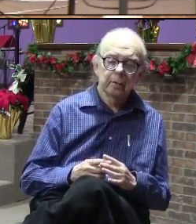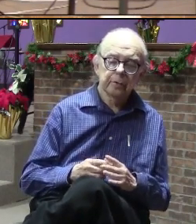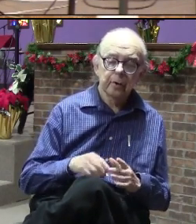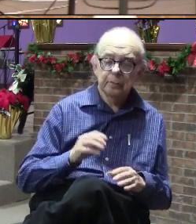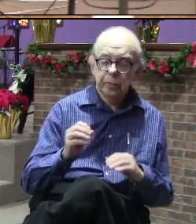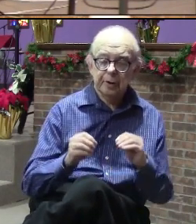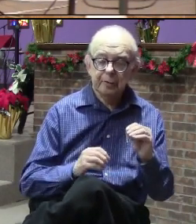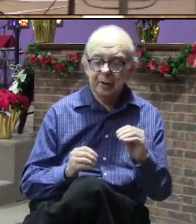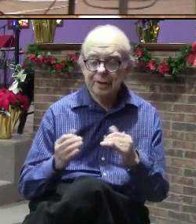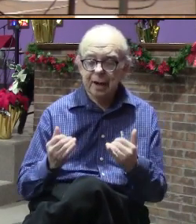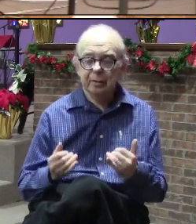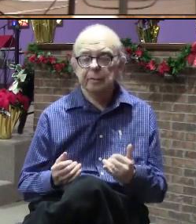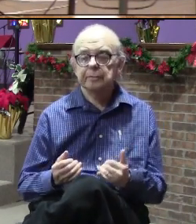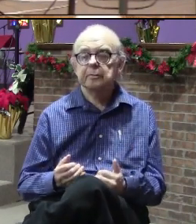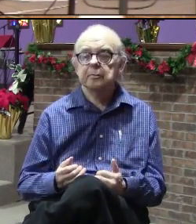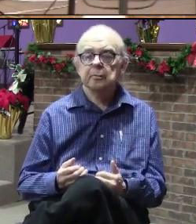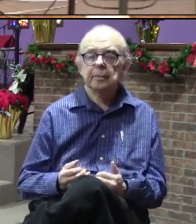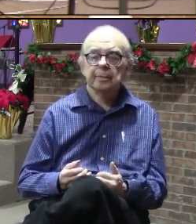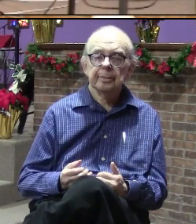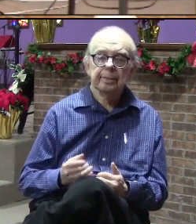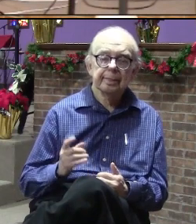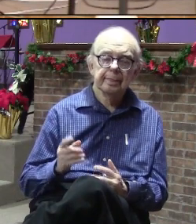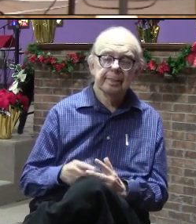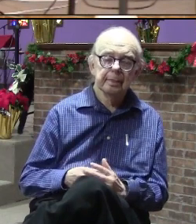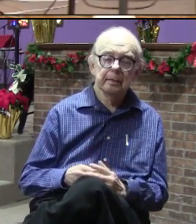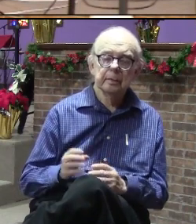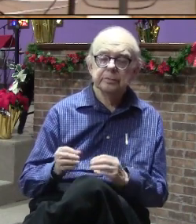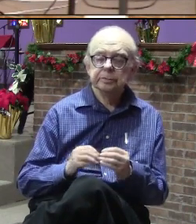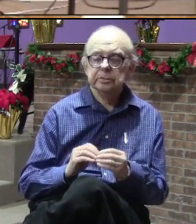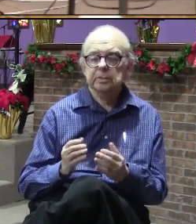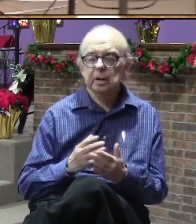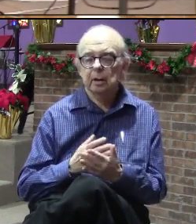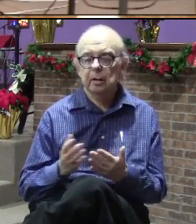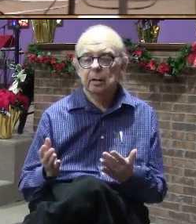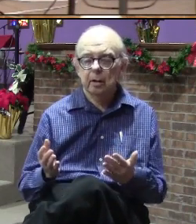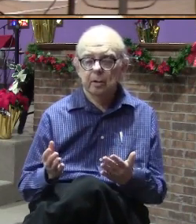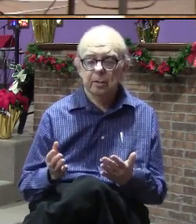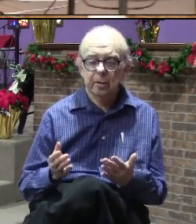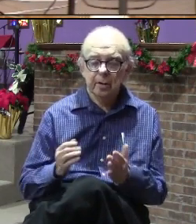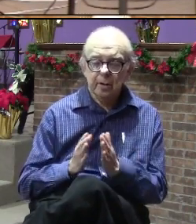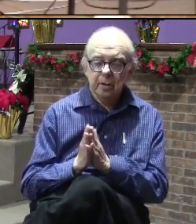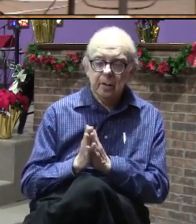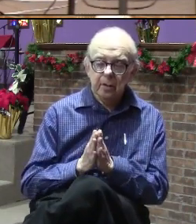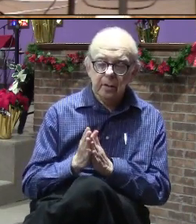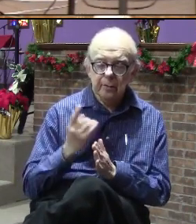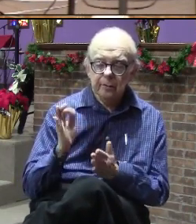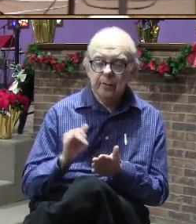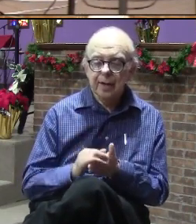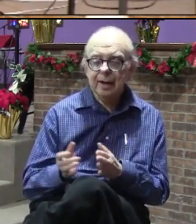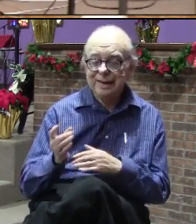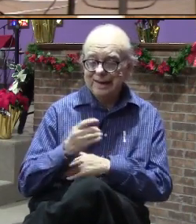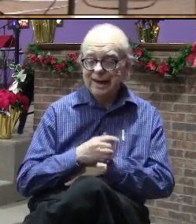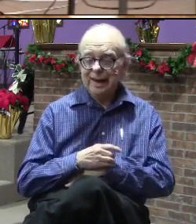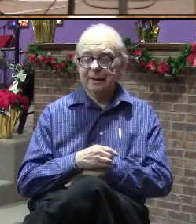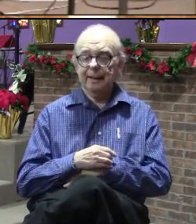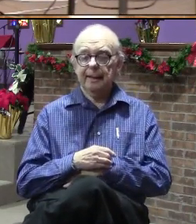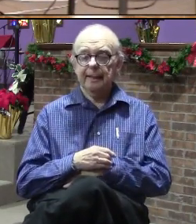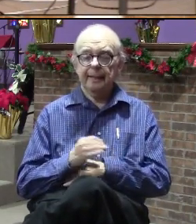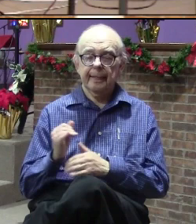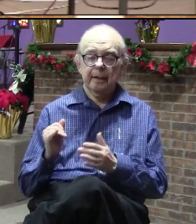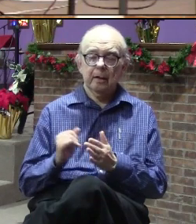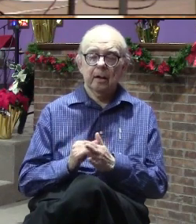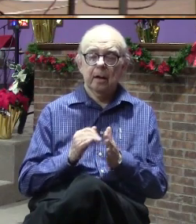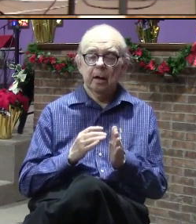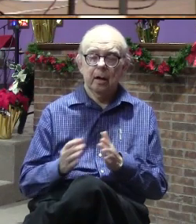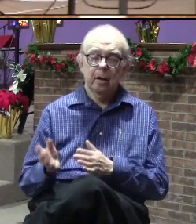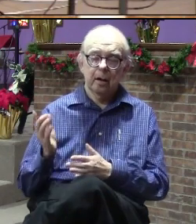out. And you start decorating everything in anticipation for that day and that